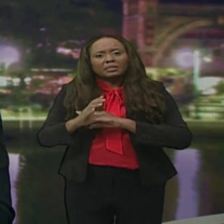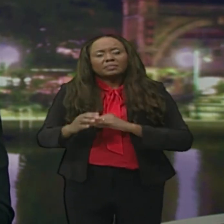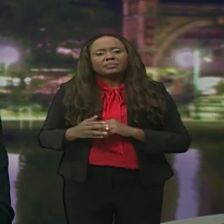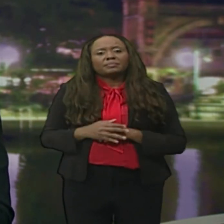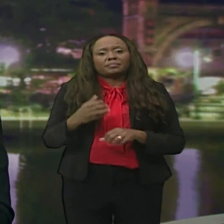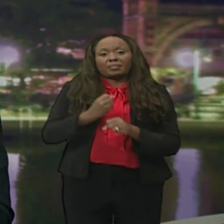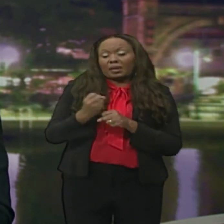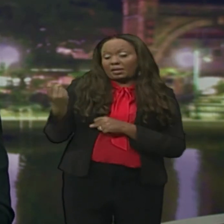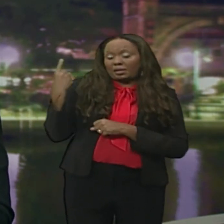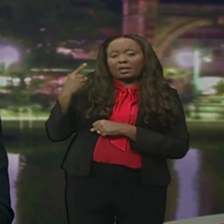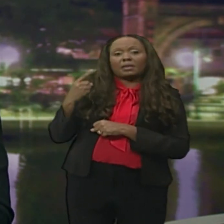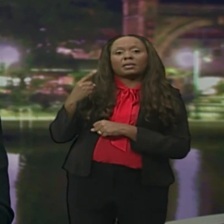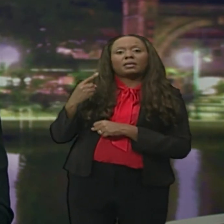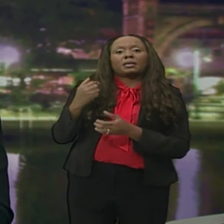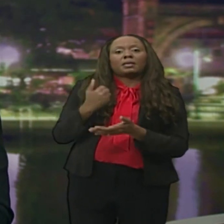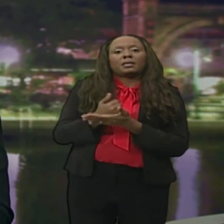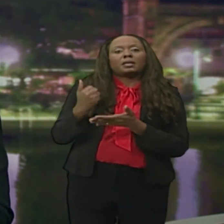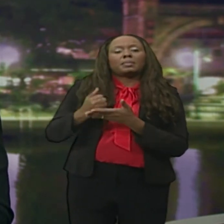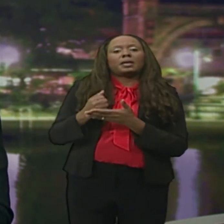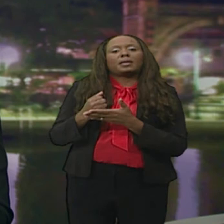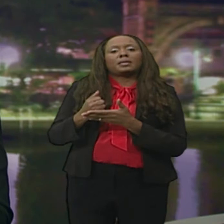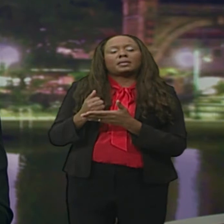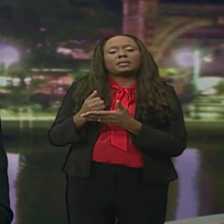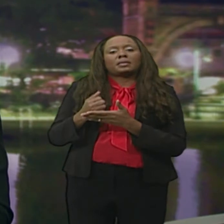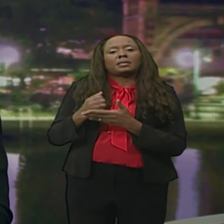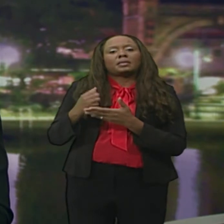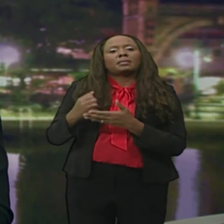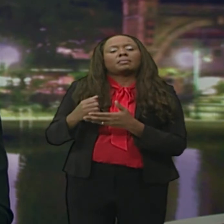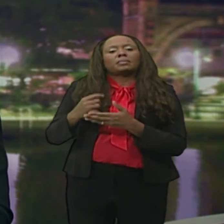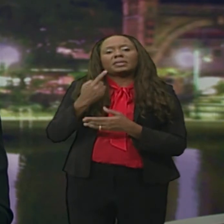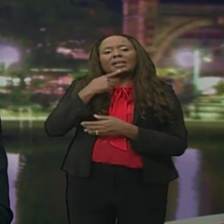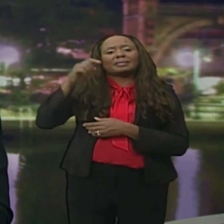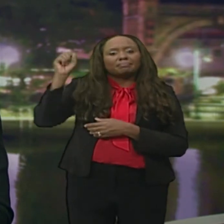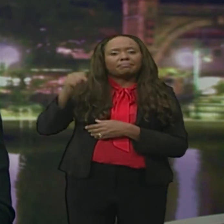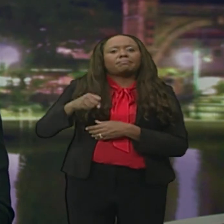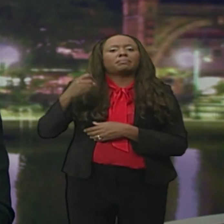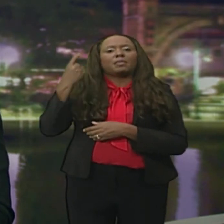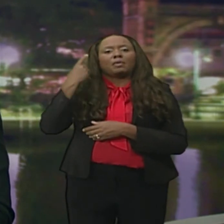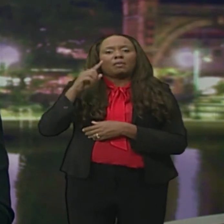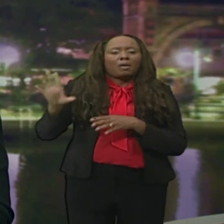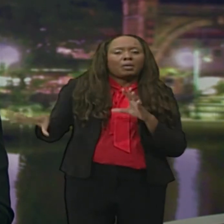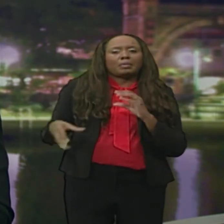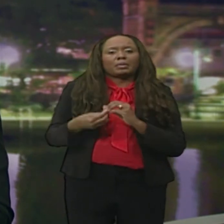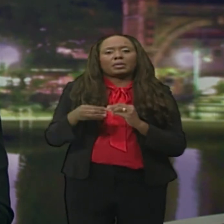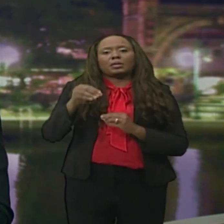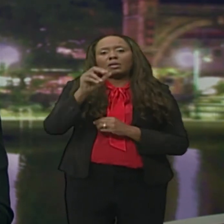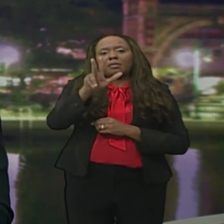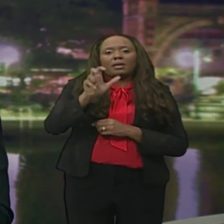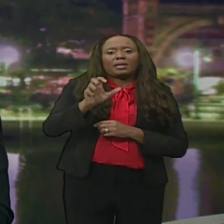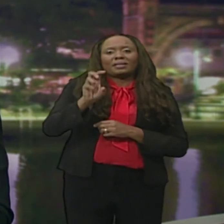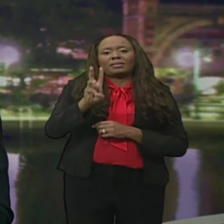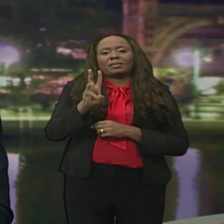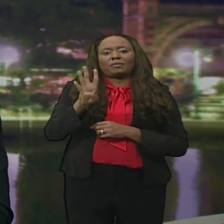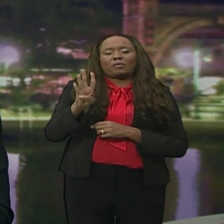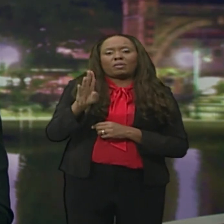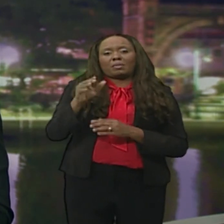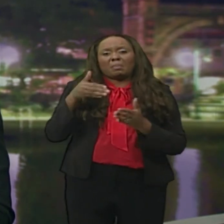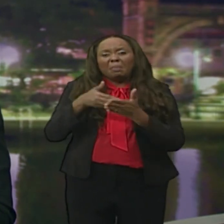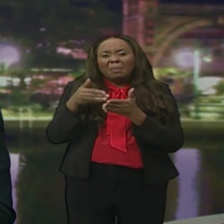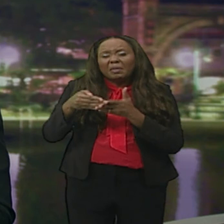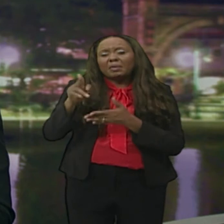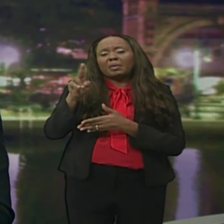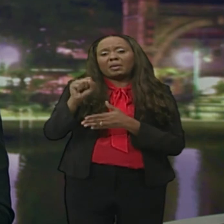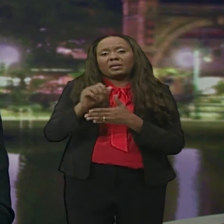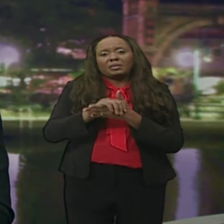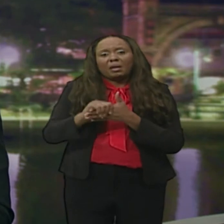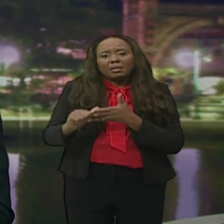In 2017, the bank approved capital loans and technical assistance interventions totaling US $364 million,